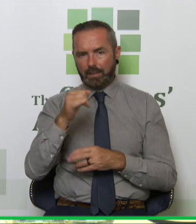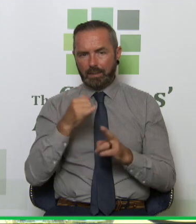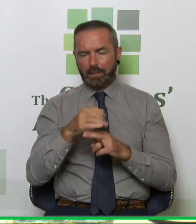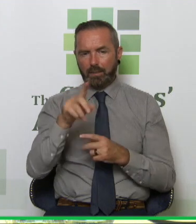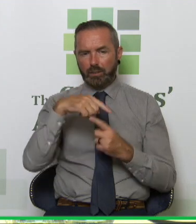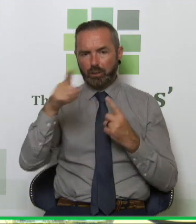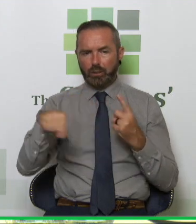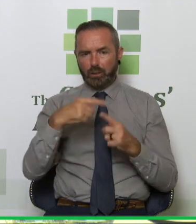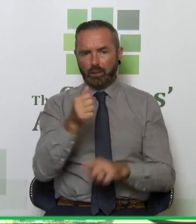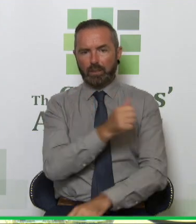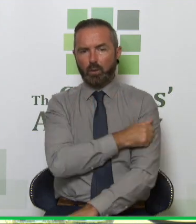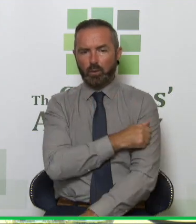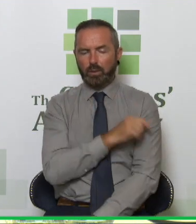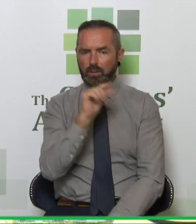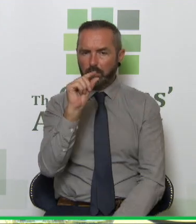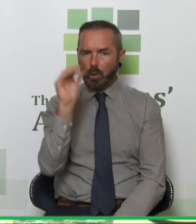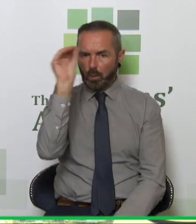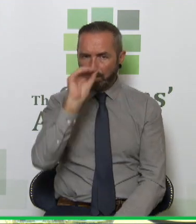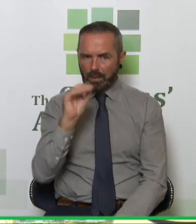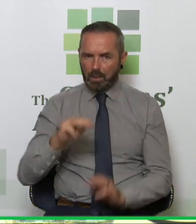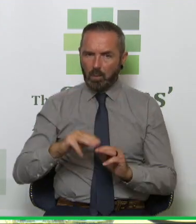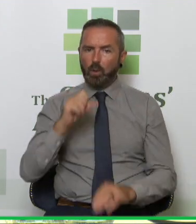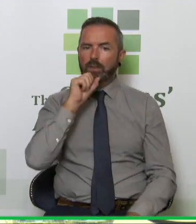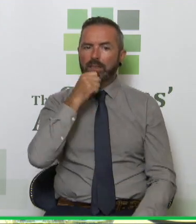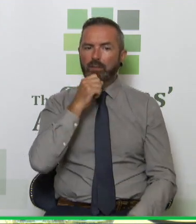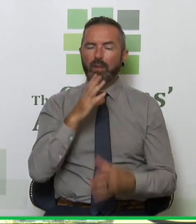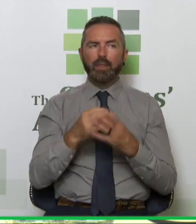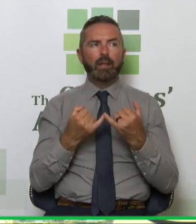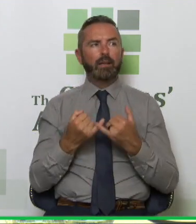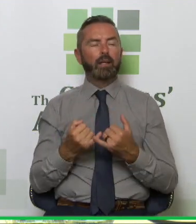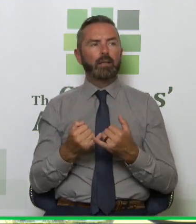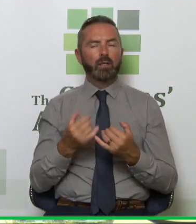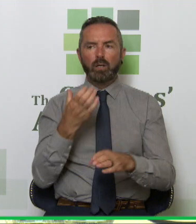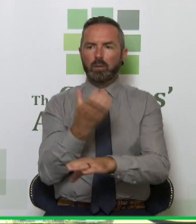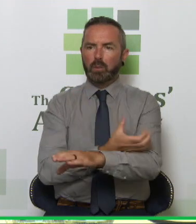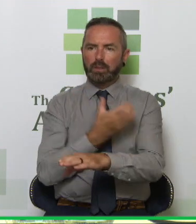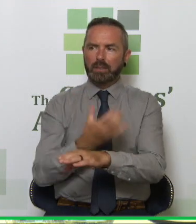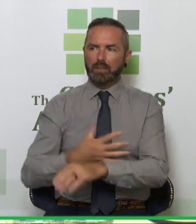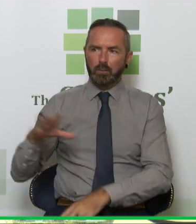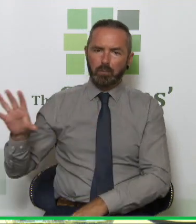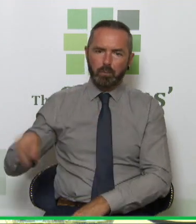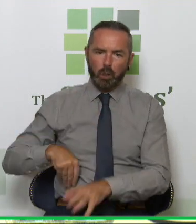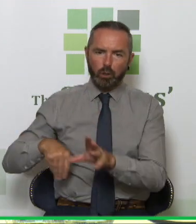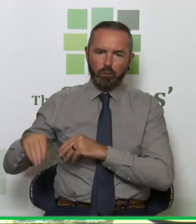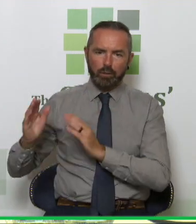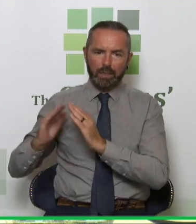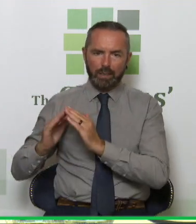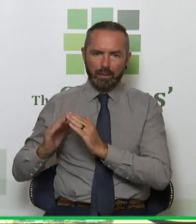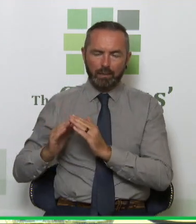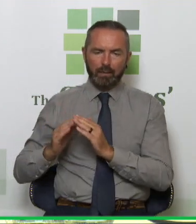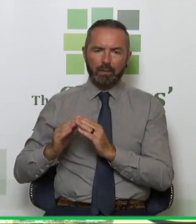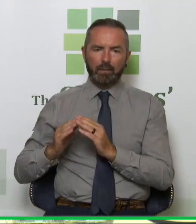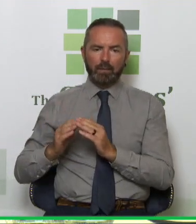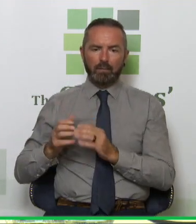court. So a small percentage of the most serious cases, things like persistent burglary, aggravated assaults, more